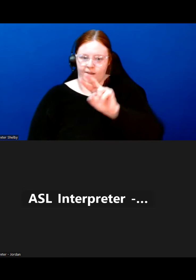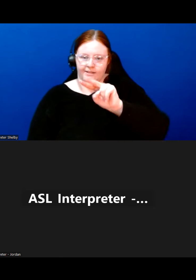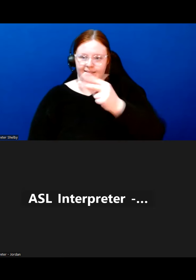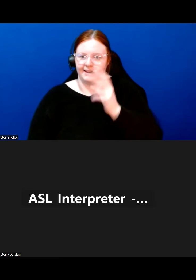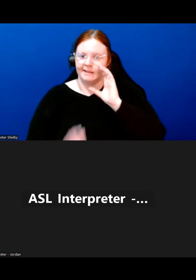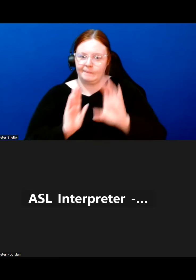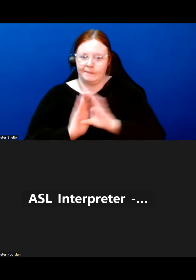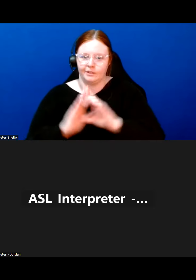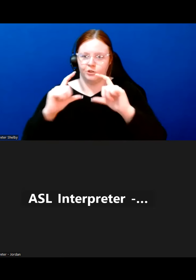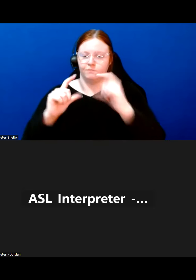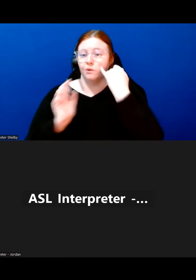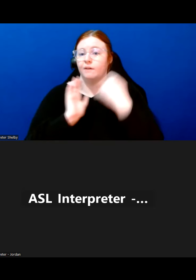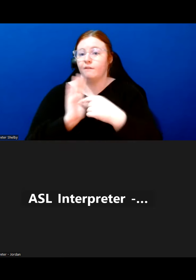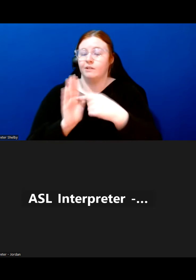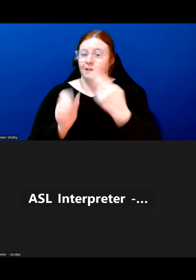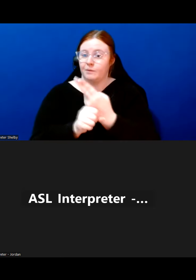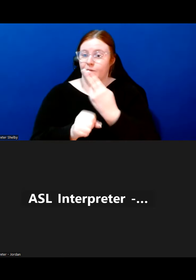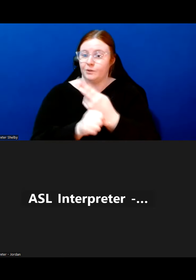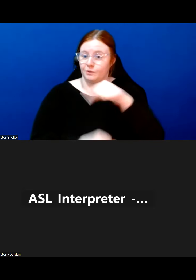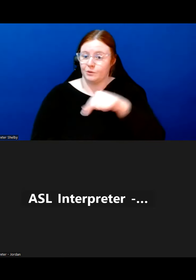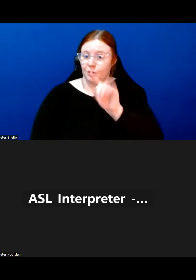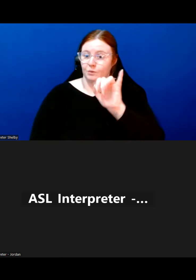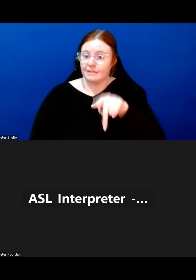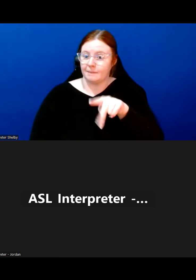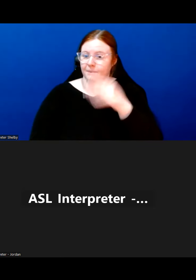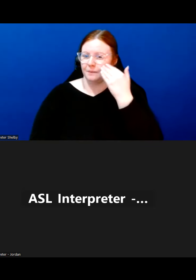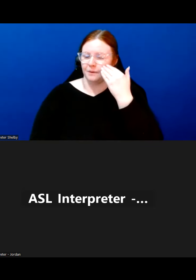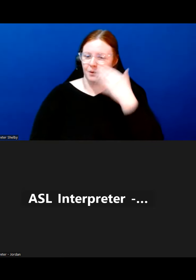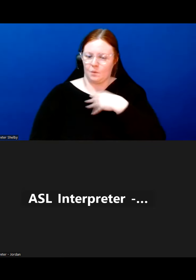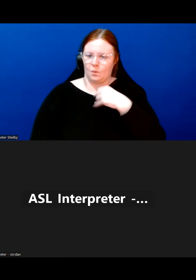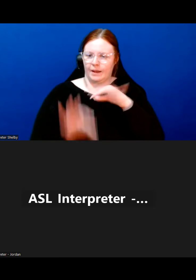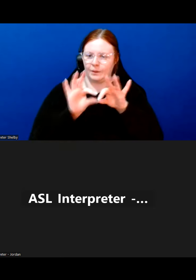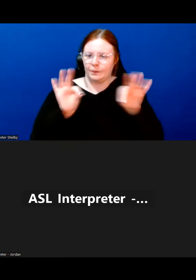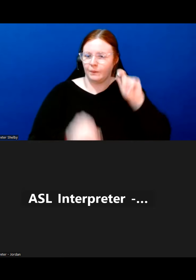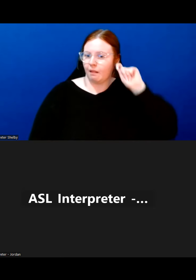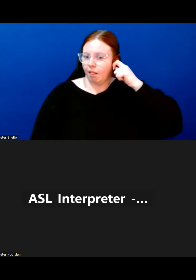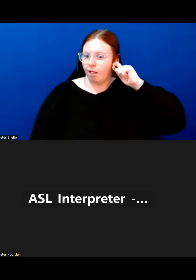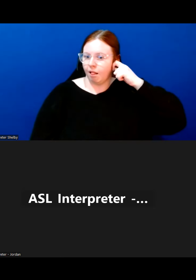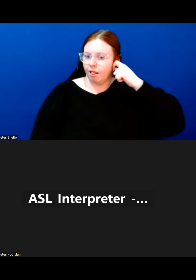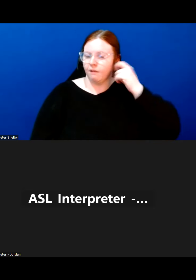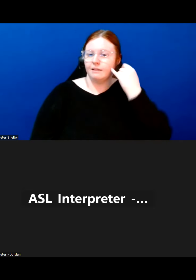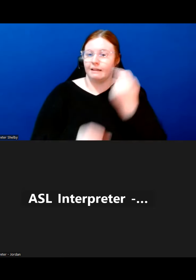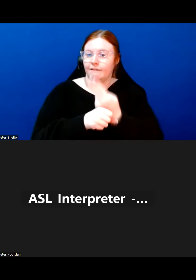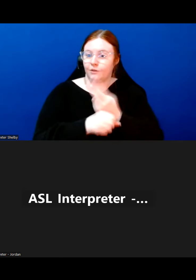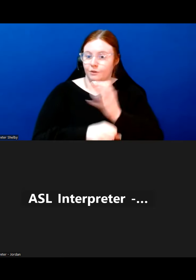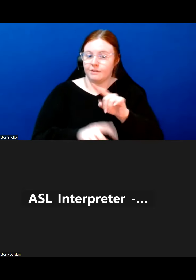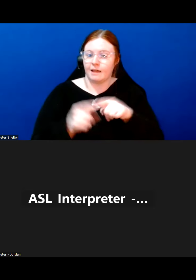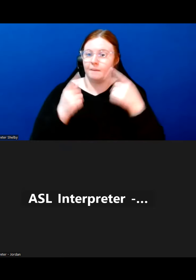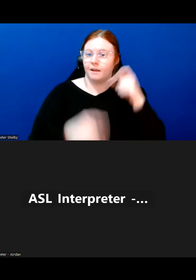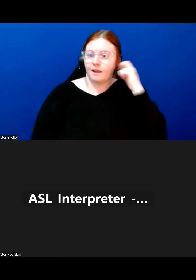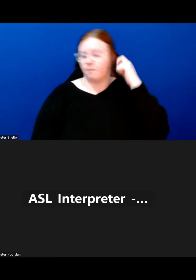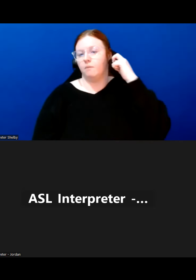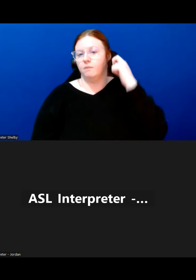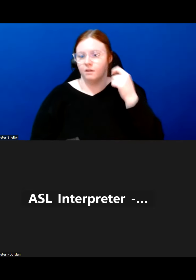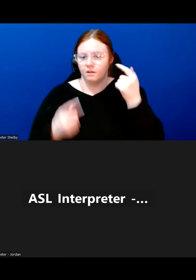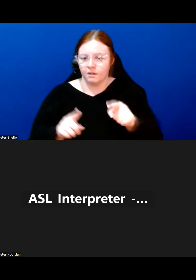a Q-tip and you went too close to the eardrum, sometimes if there's a really loud explosion or noise next